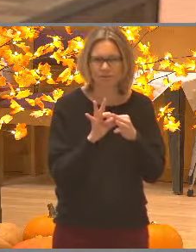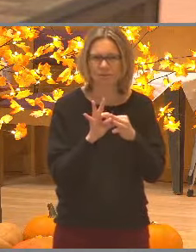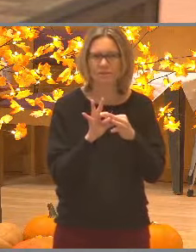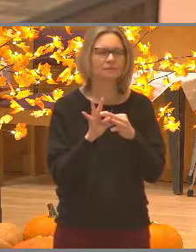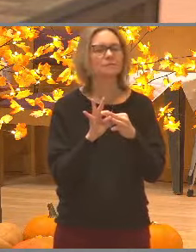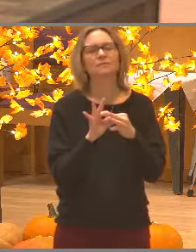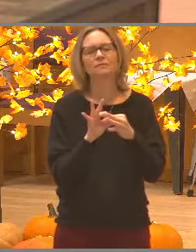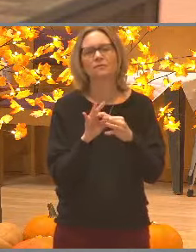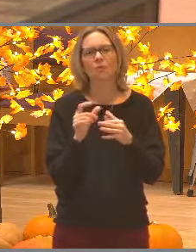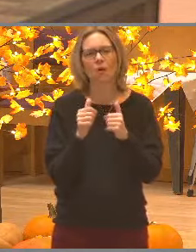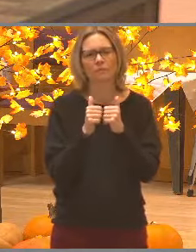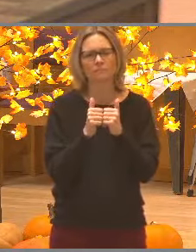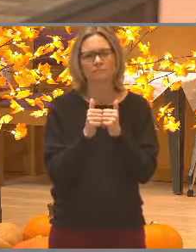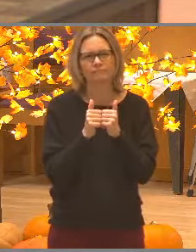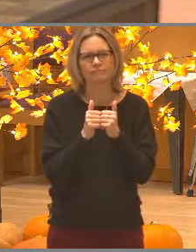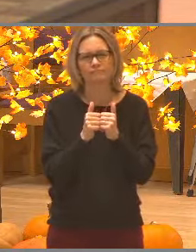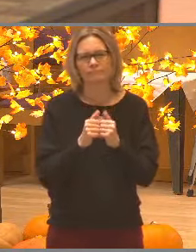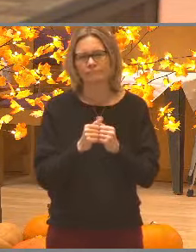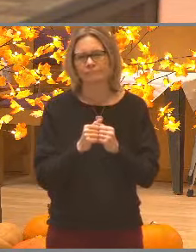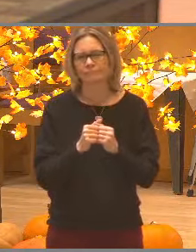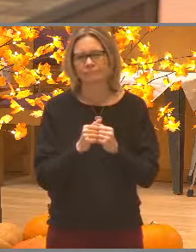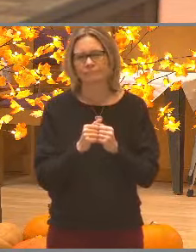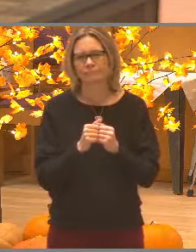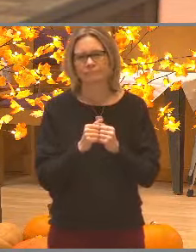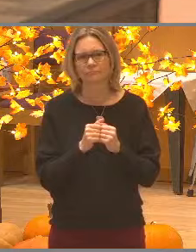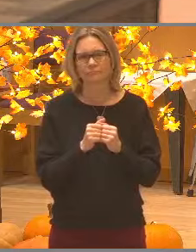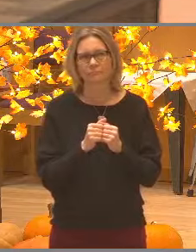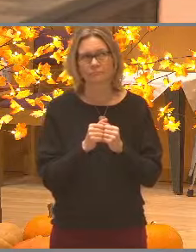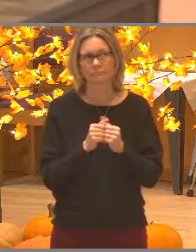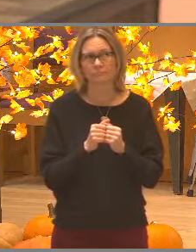We're in this together. Say one more.